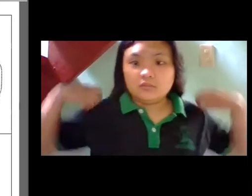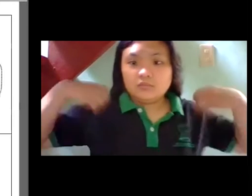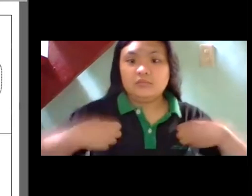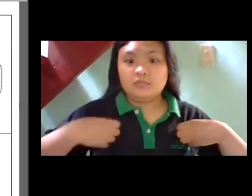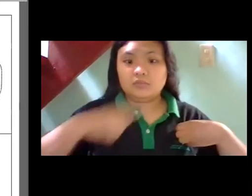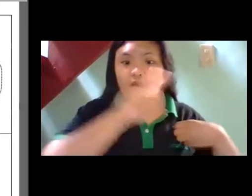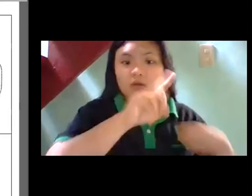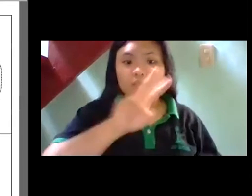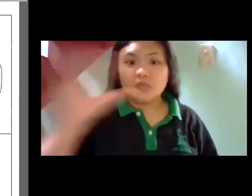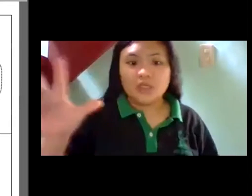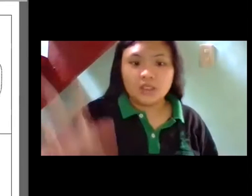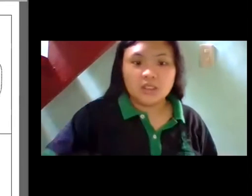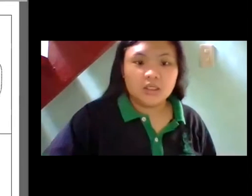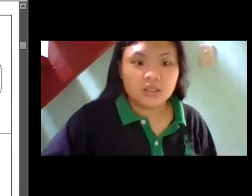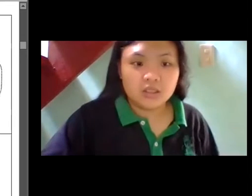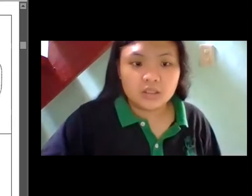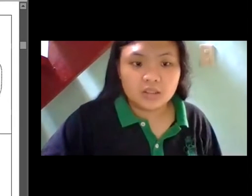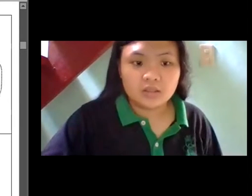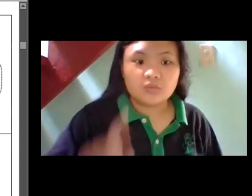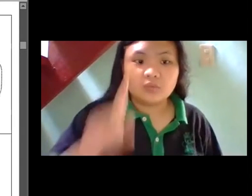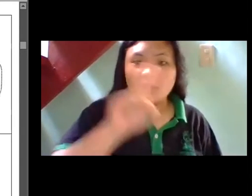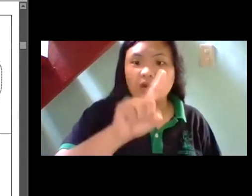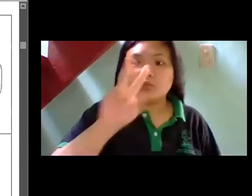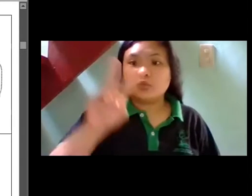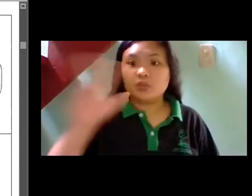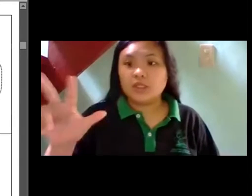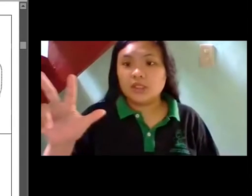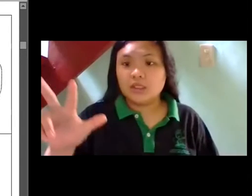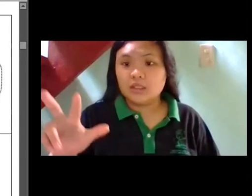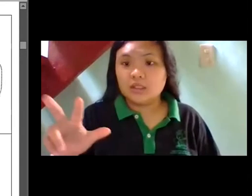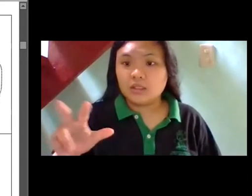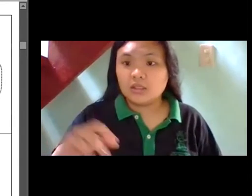Yes, but what does this sign mean? What does this sign mean?